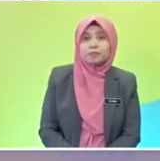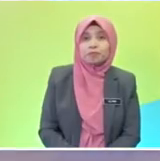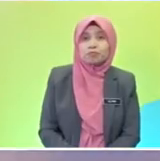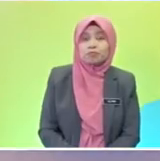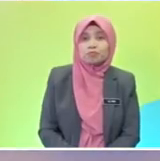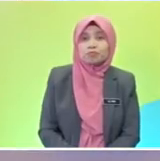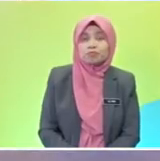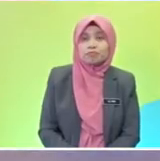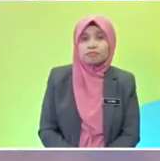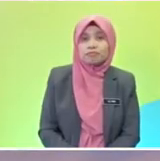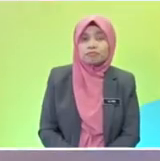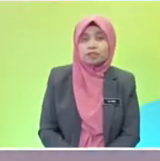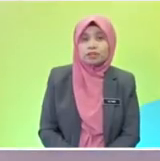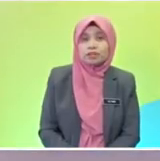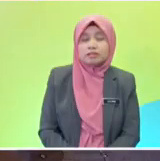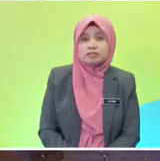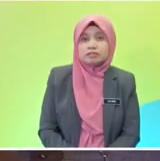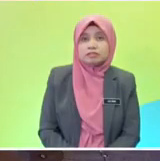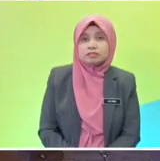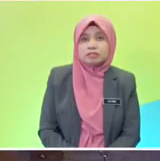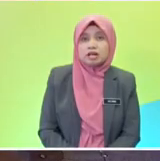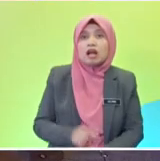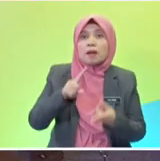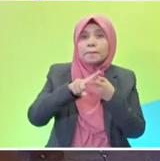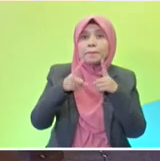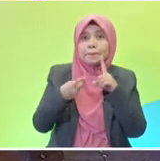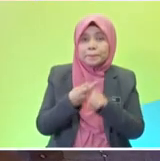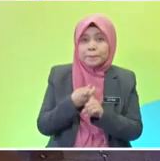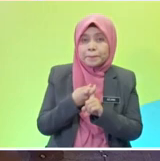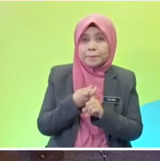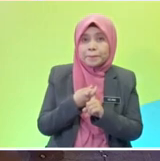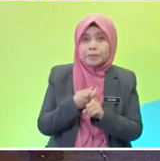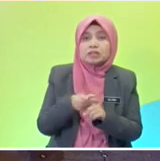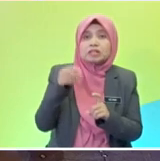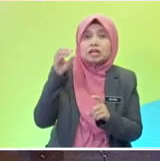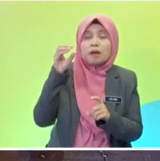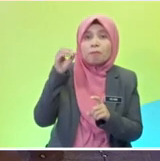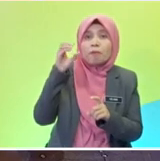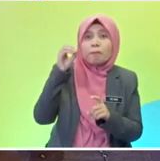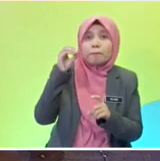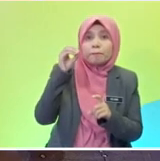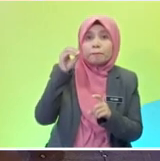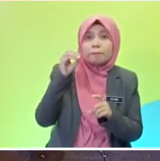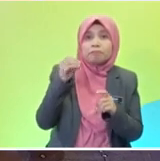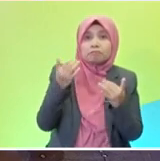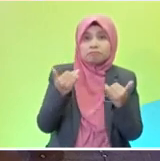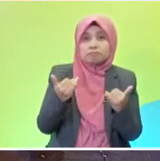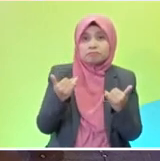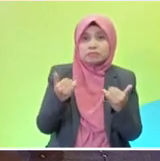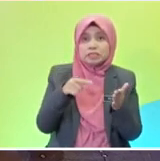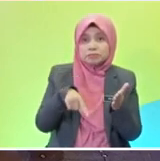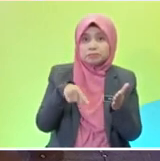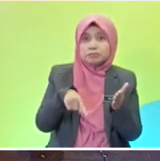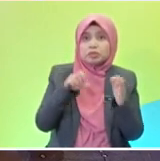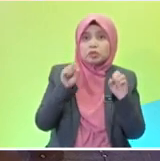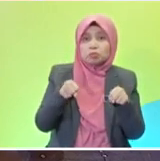If, for example, teacher, our friends don't have pom-pom here, maybe they can use coloured paper as well. Yes, you can